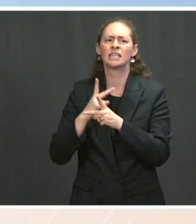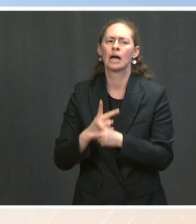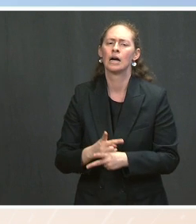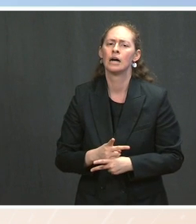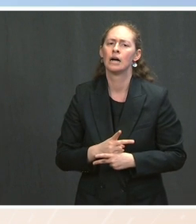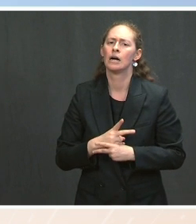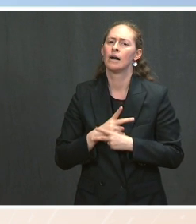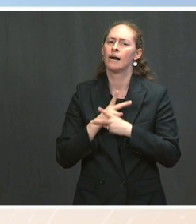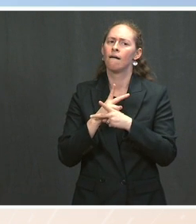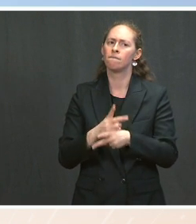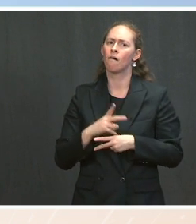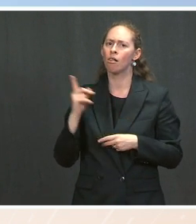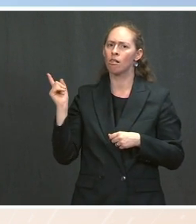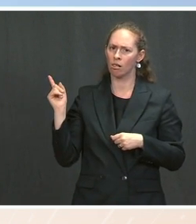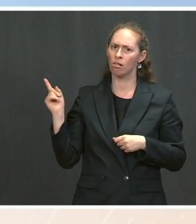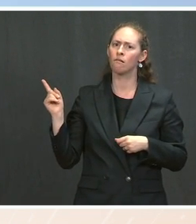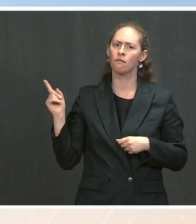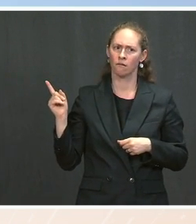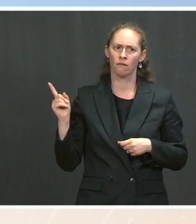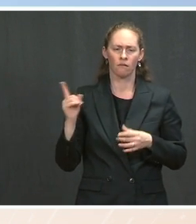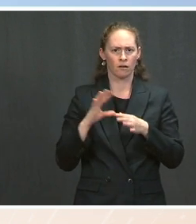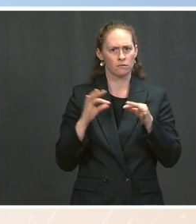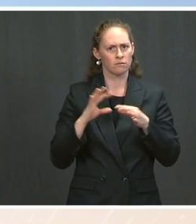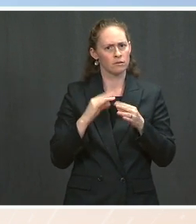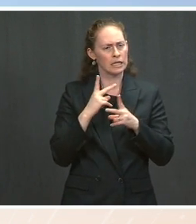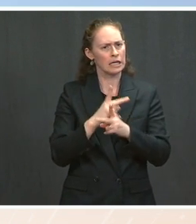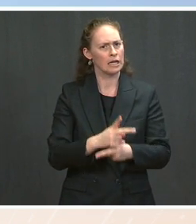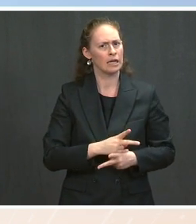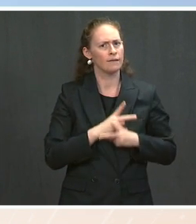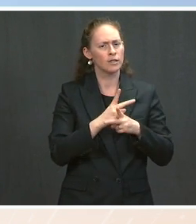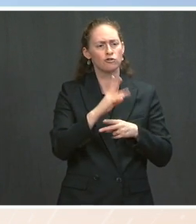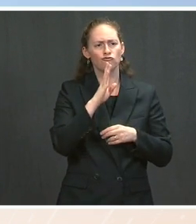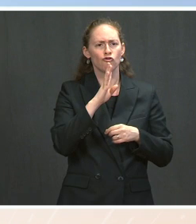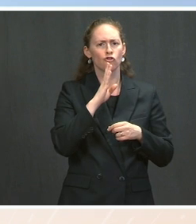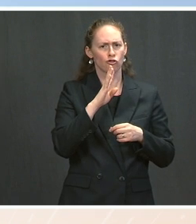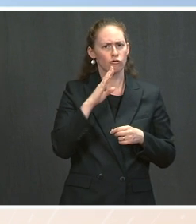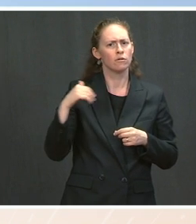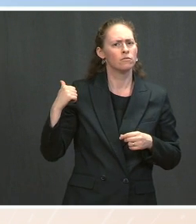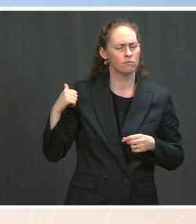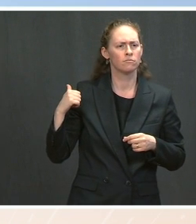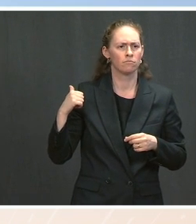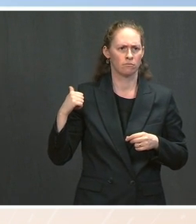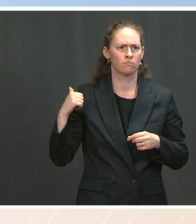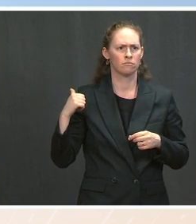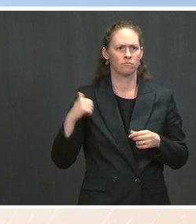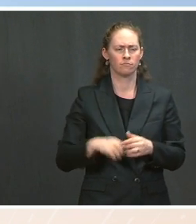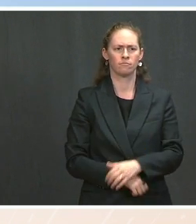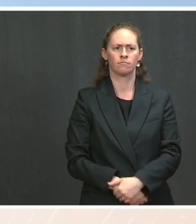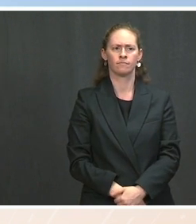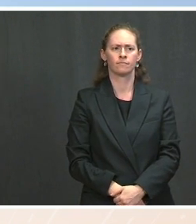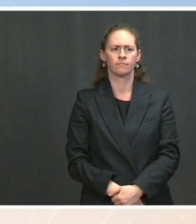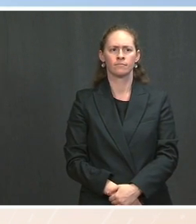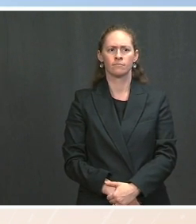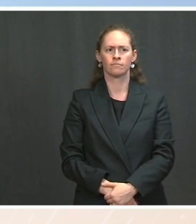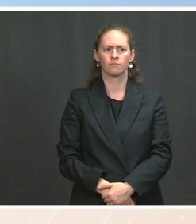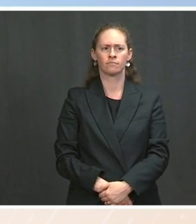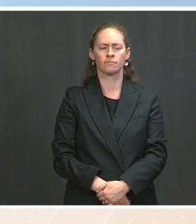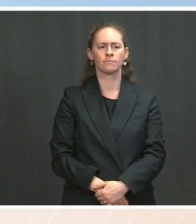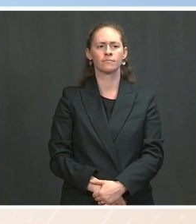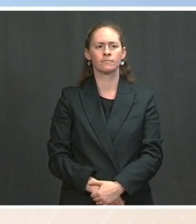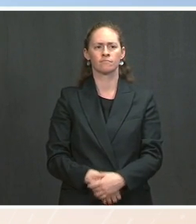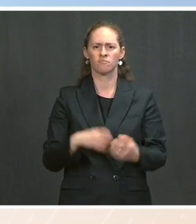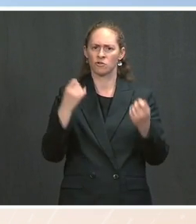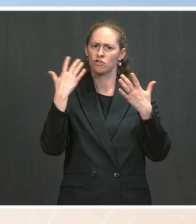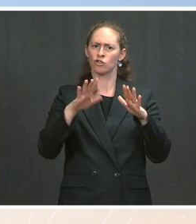we said in readouts publicly, but it was a reflection of that. But over the last 24 to 36 hours were clearly pivotal in bringing an end